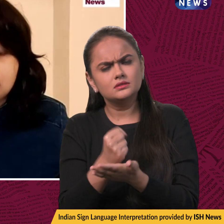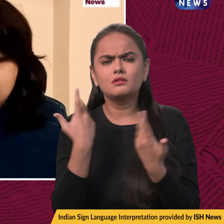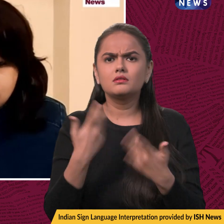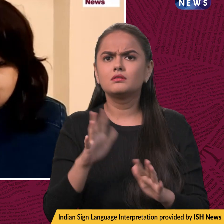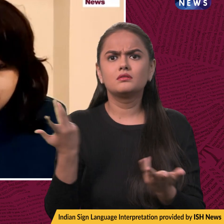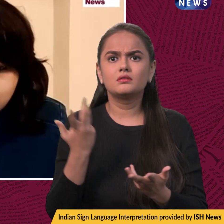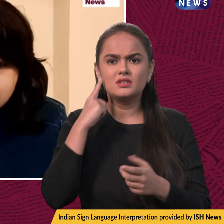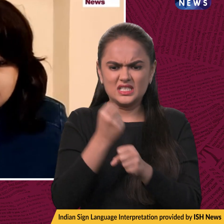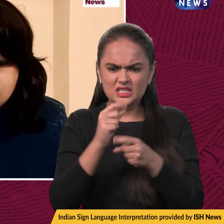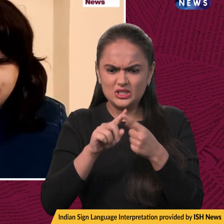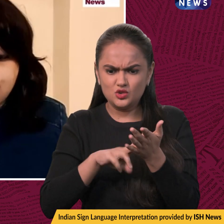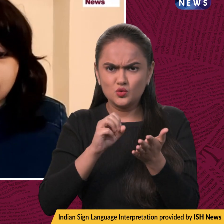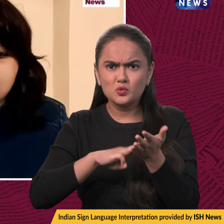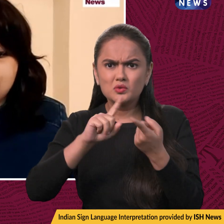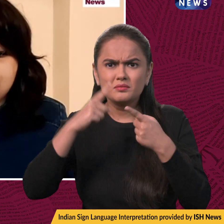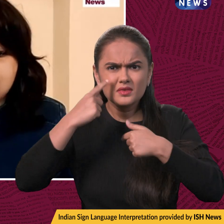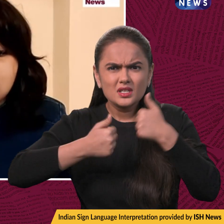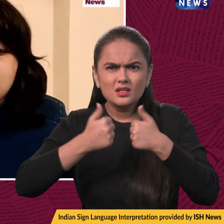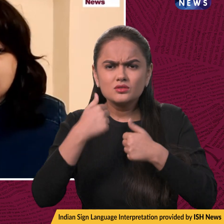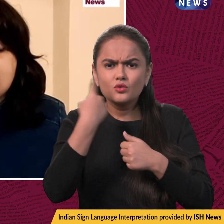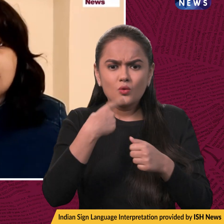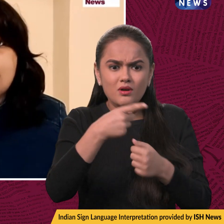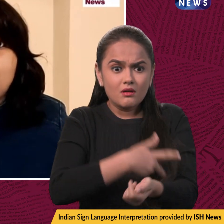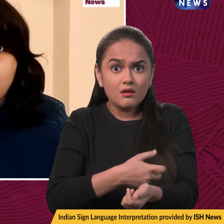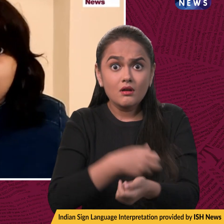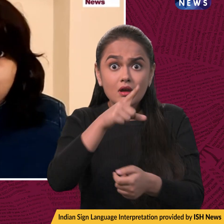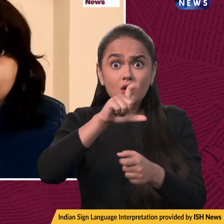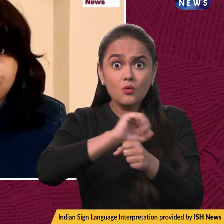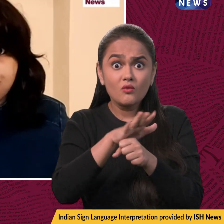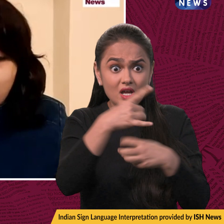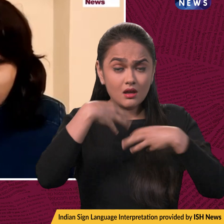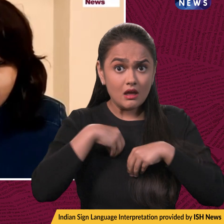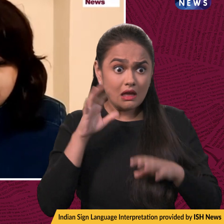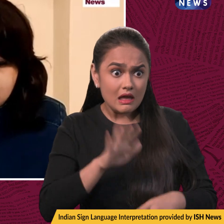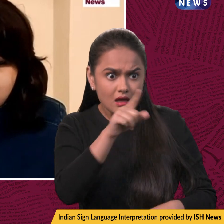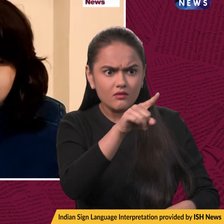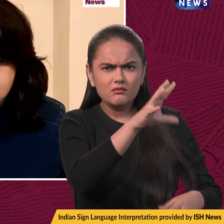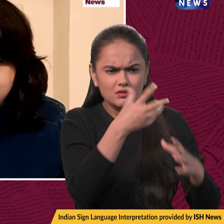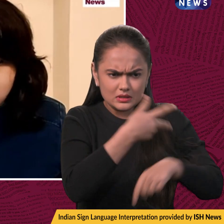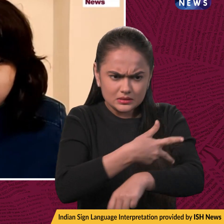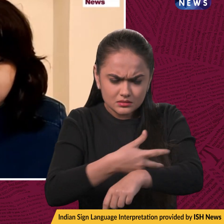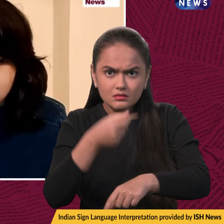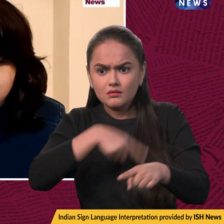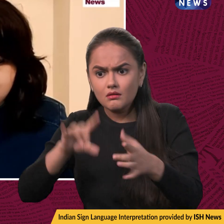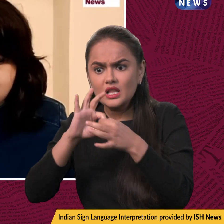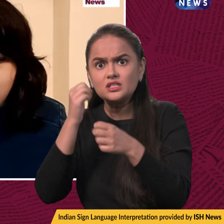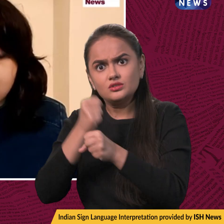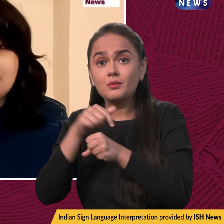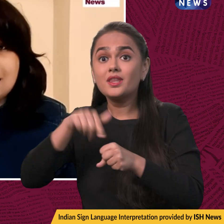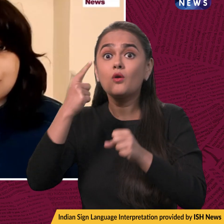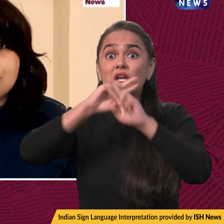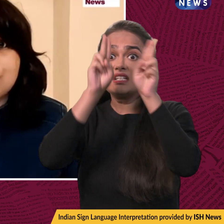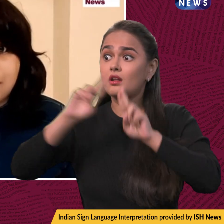to conduct genome tests for all samples testing positive for COVID. Now, as of now, only samples